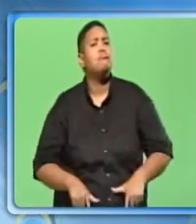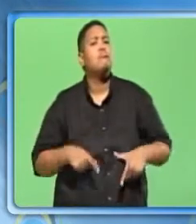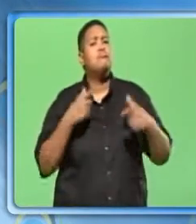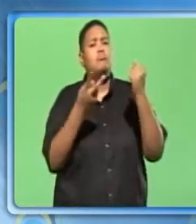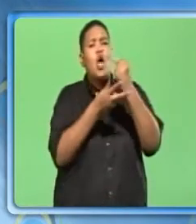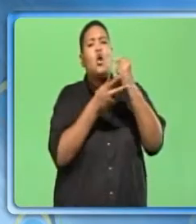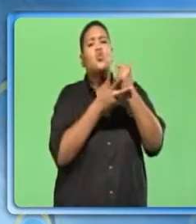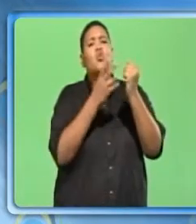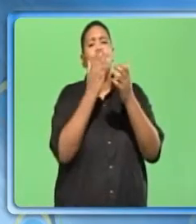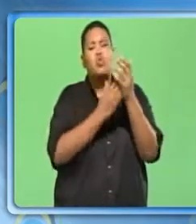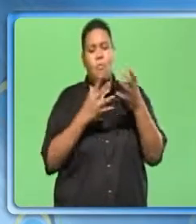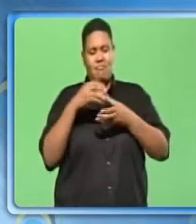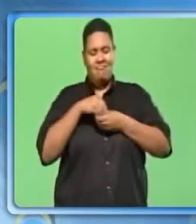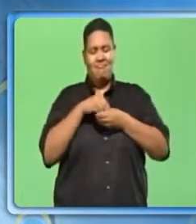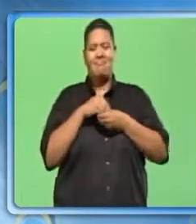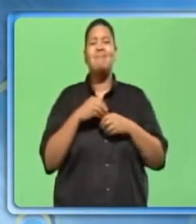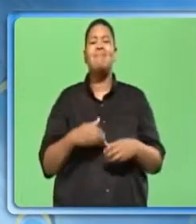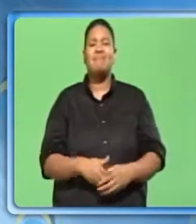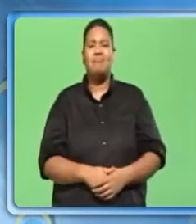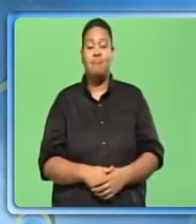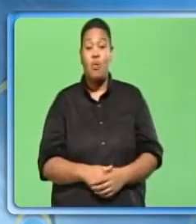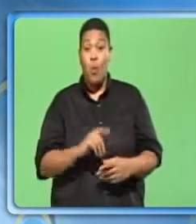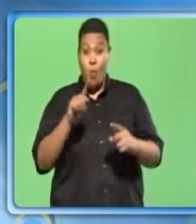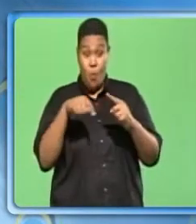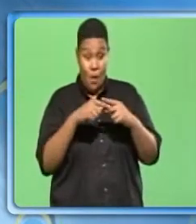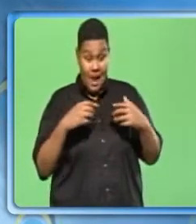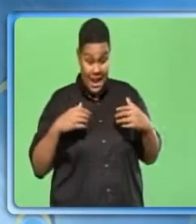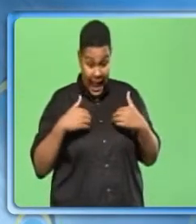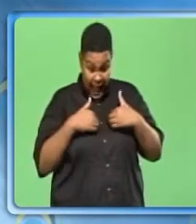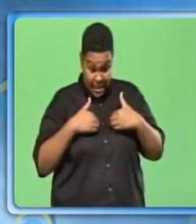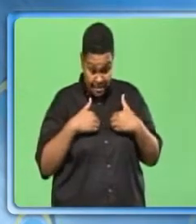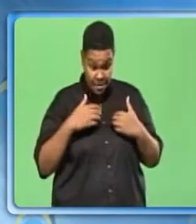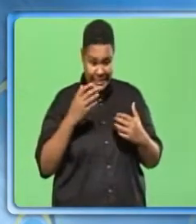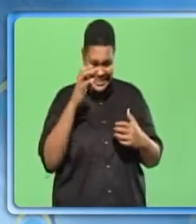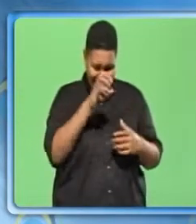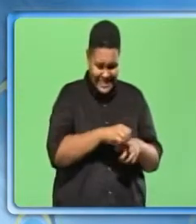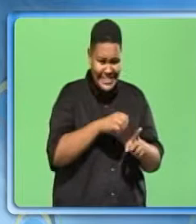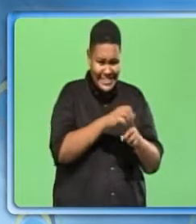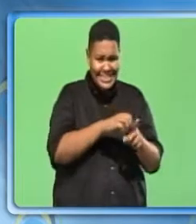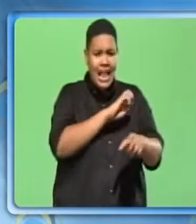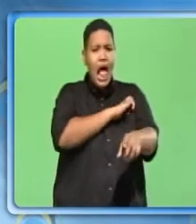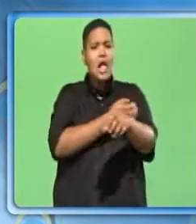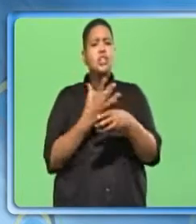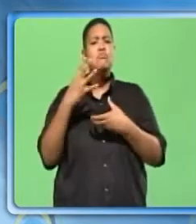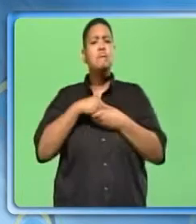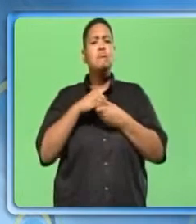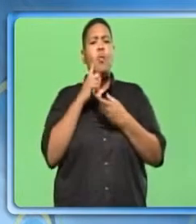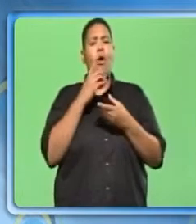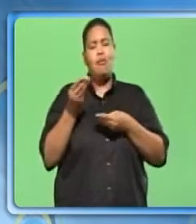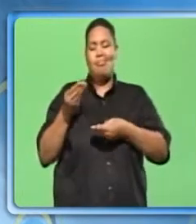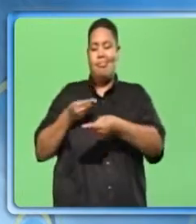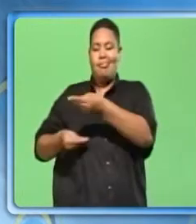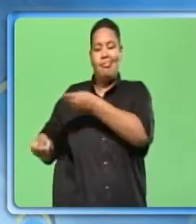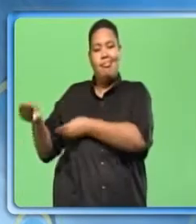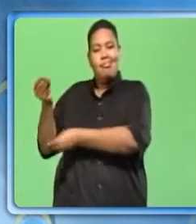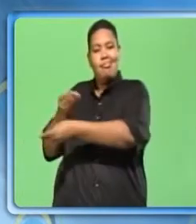some in its tissues. When the animal is eaten, the energy stored in its tissues is passed on.